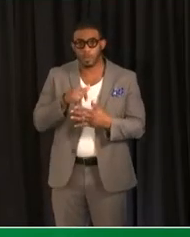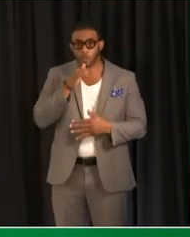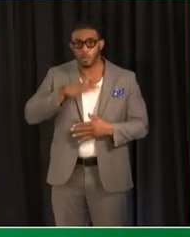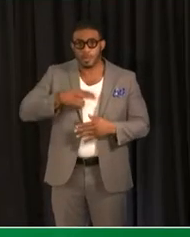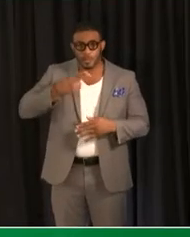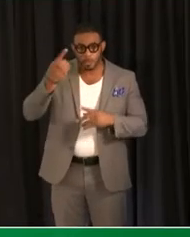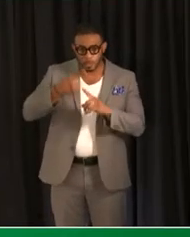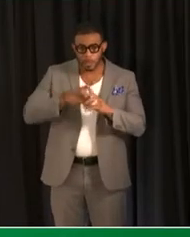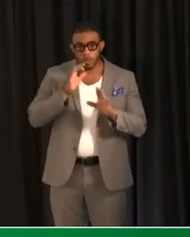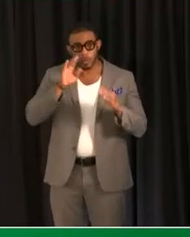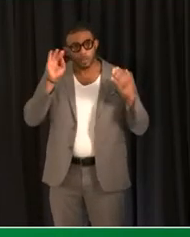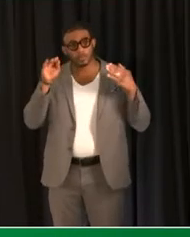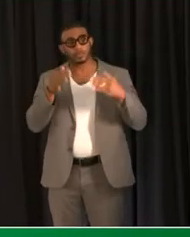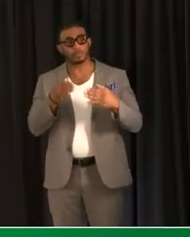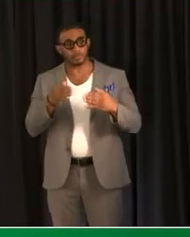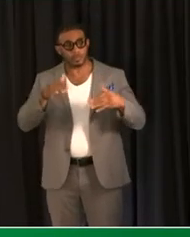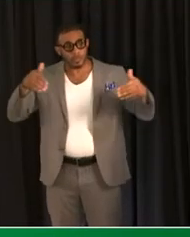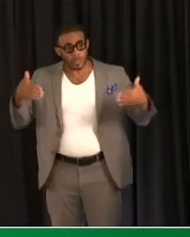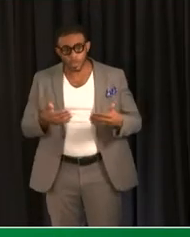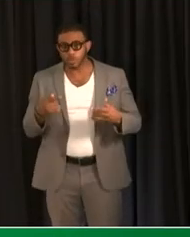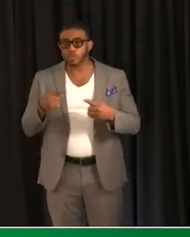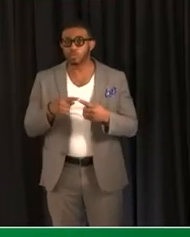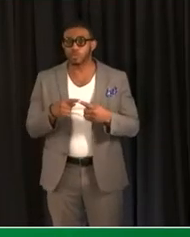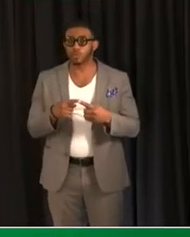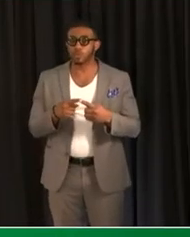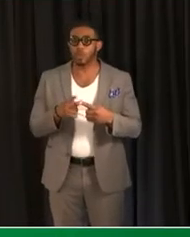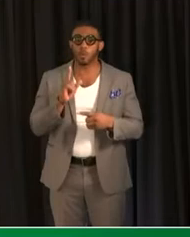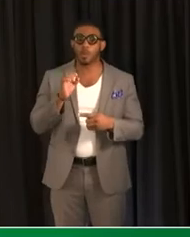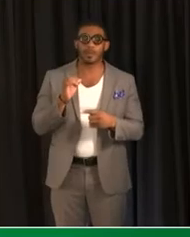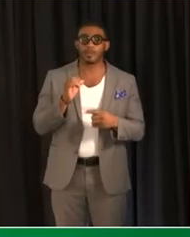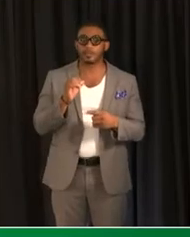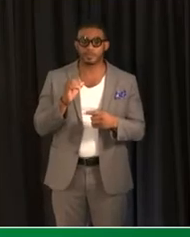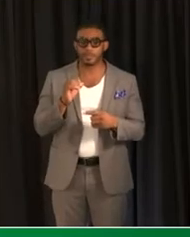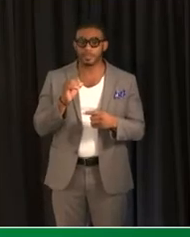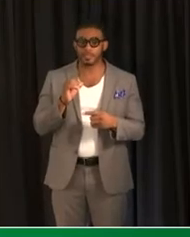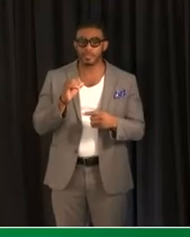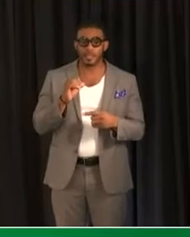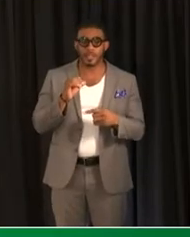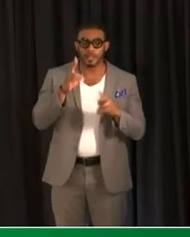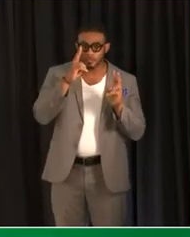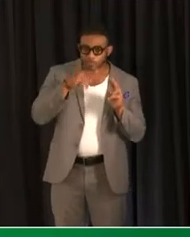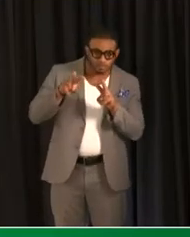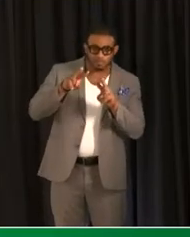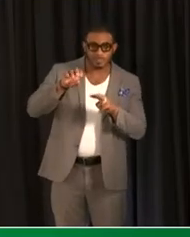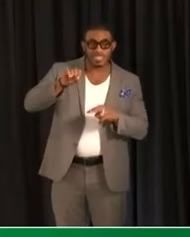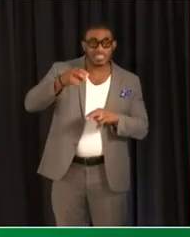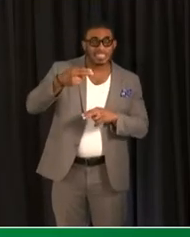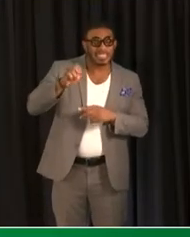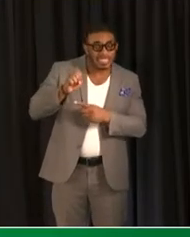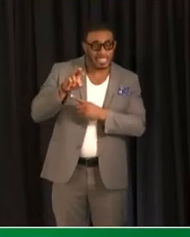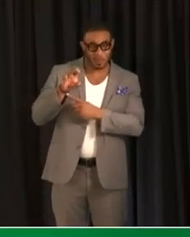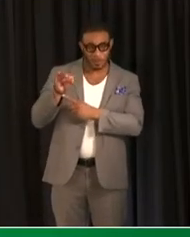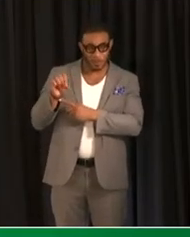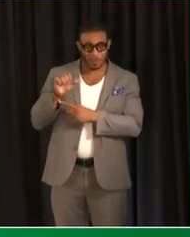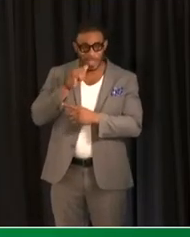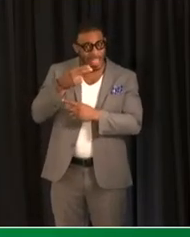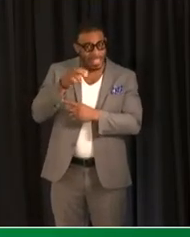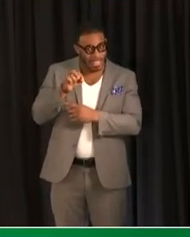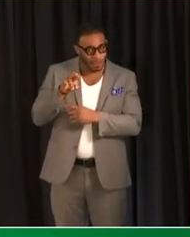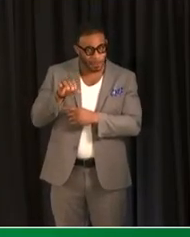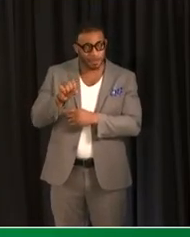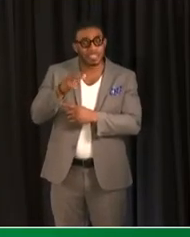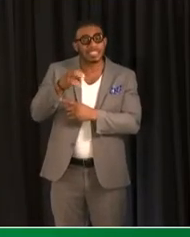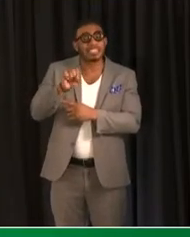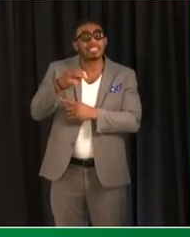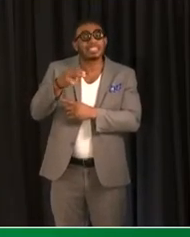throughout Women's History Month, we want to introduce you to one of the unsung sheroes of DC, and we're really excited to have